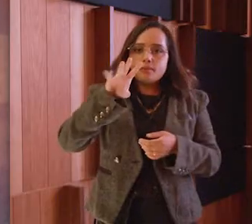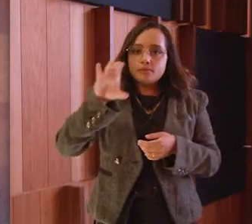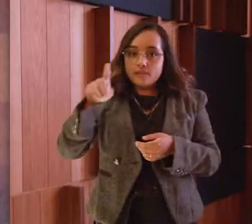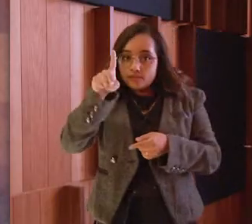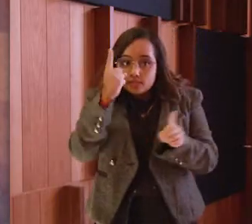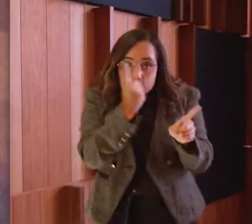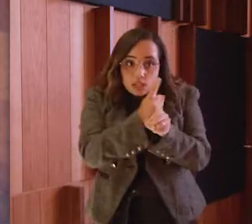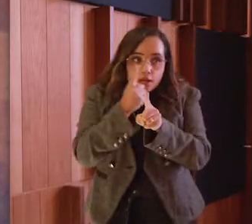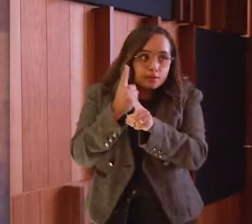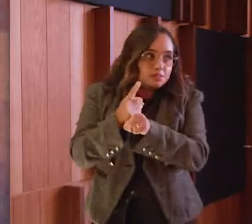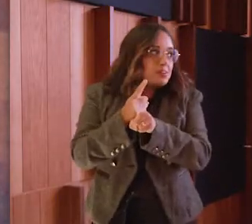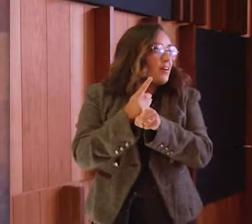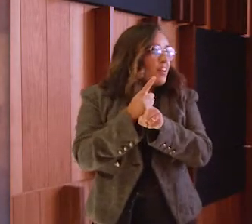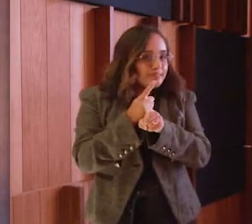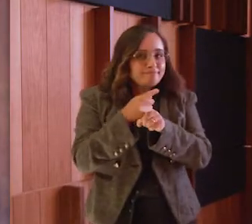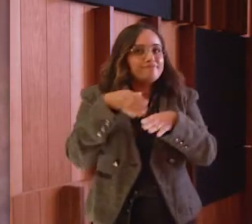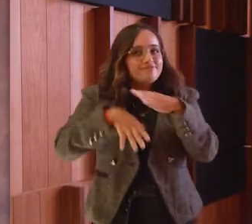subscribe.